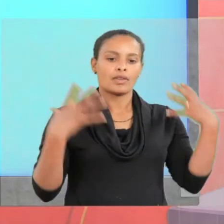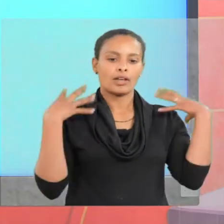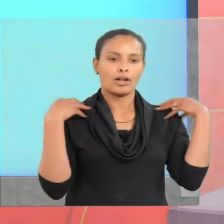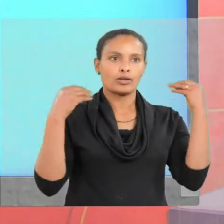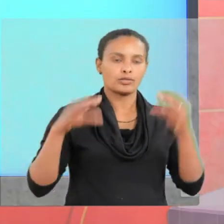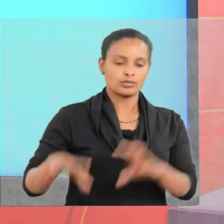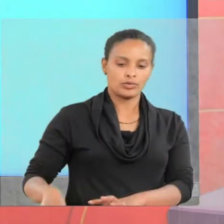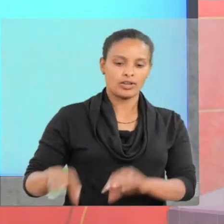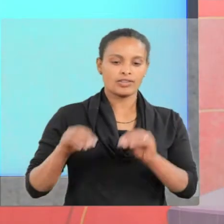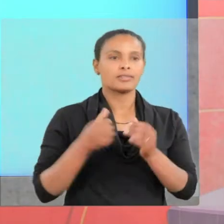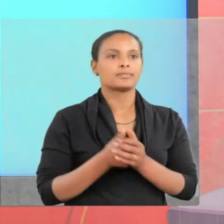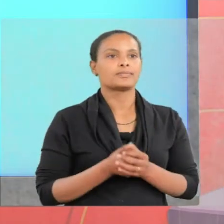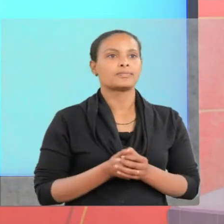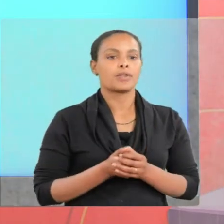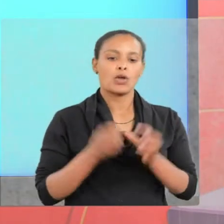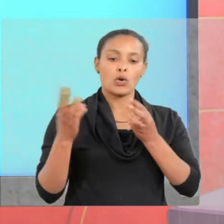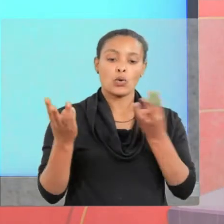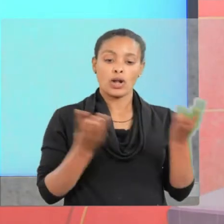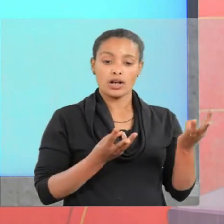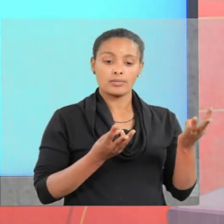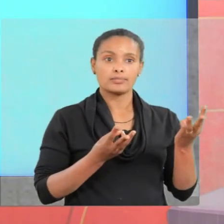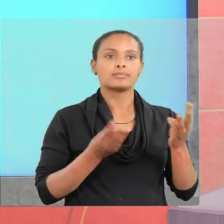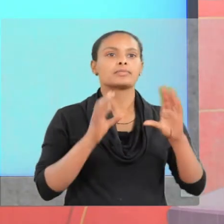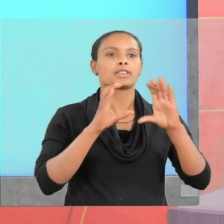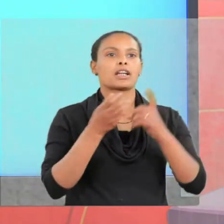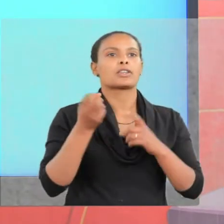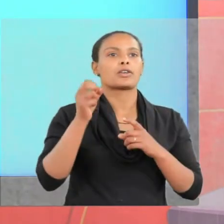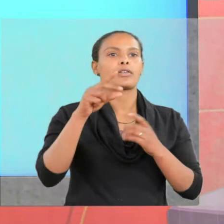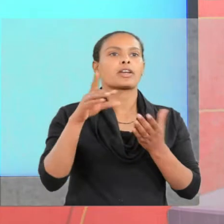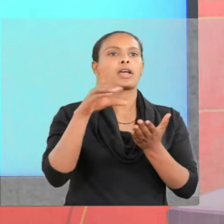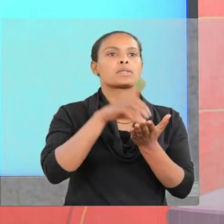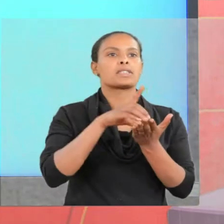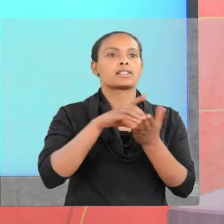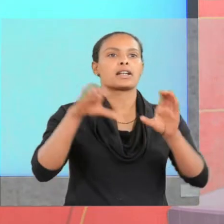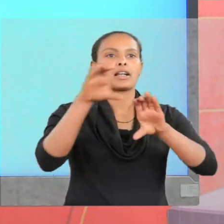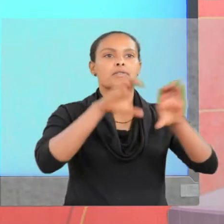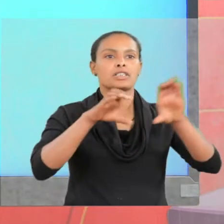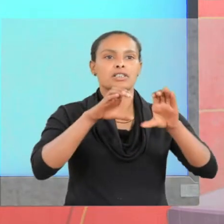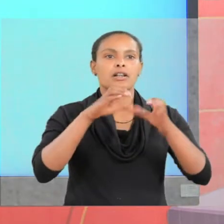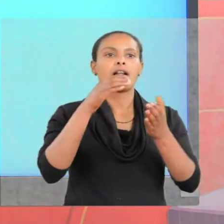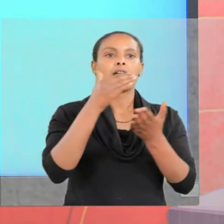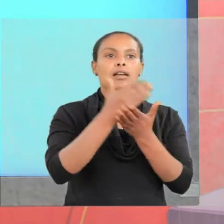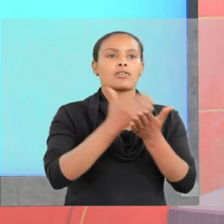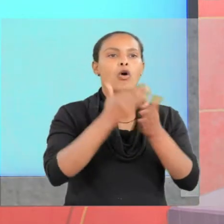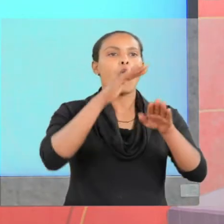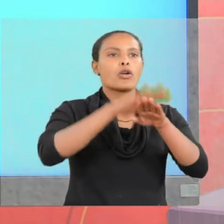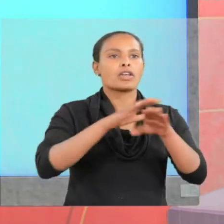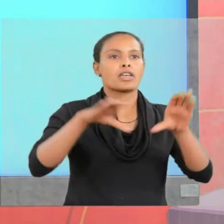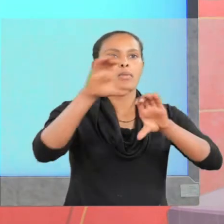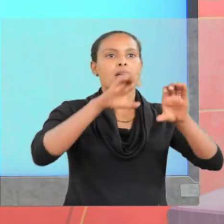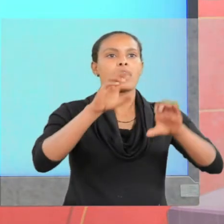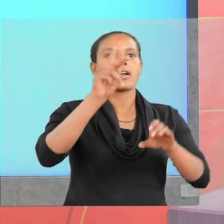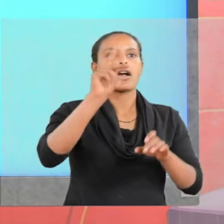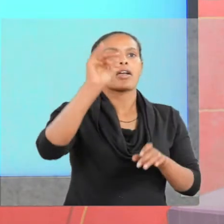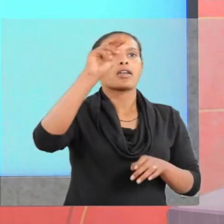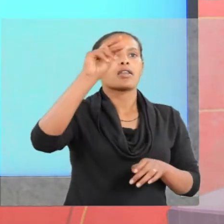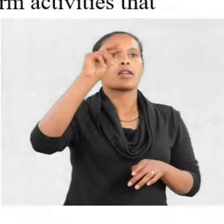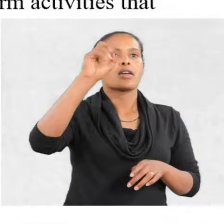Hello students, welcome to grade 12 chemistry revision lesson on chemical